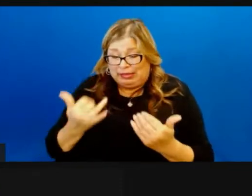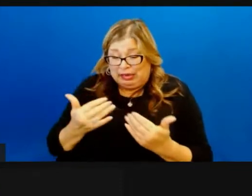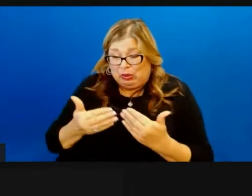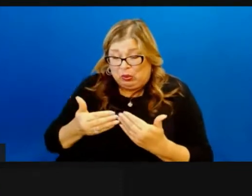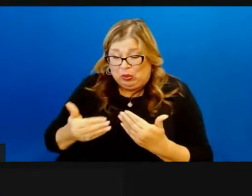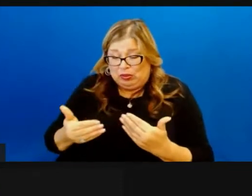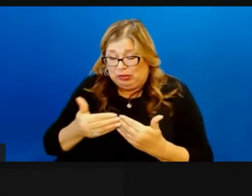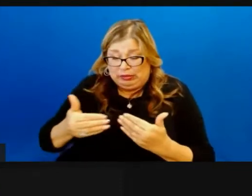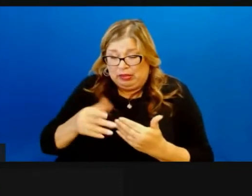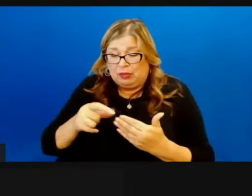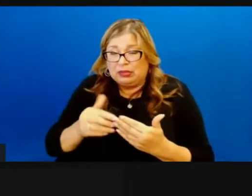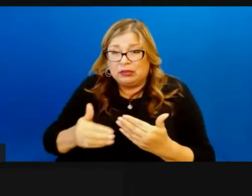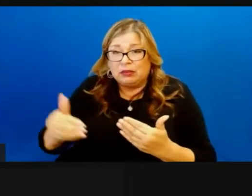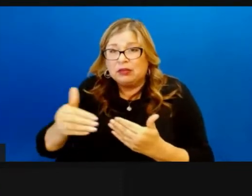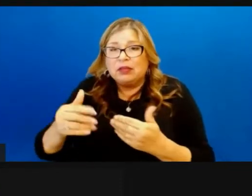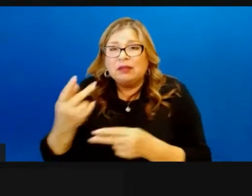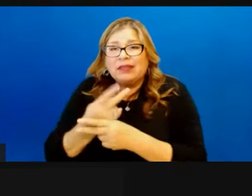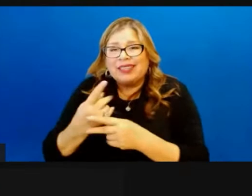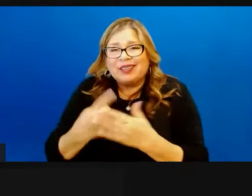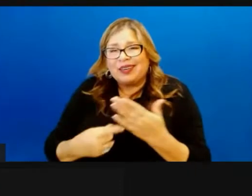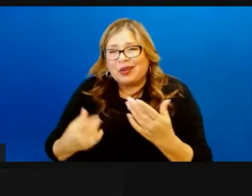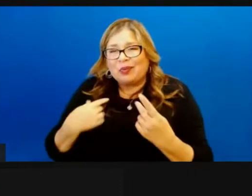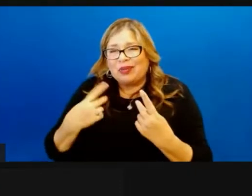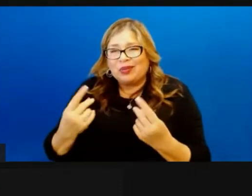work in California to keep Californians safe.